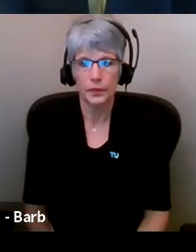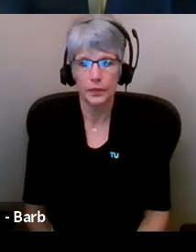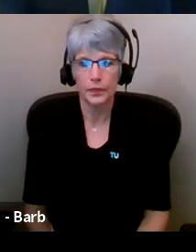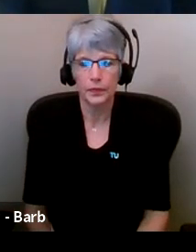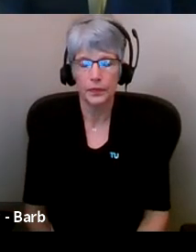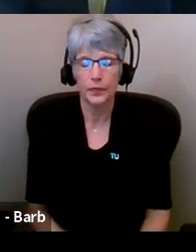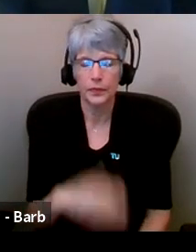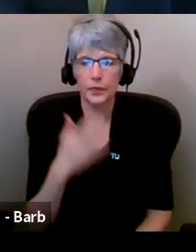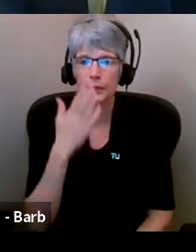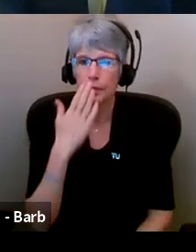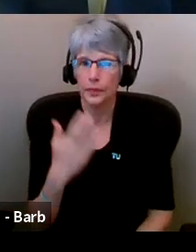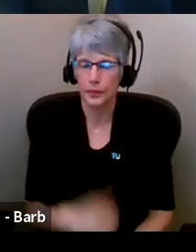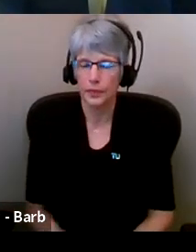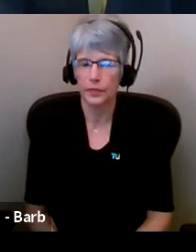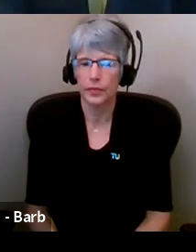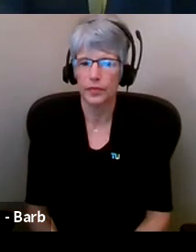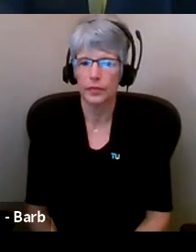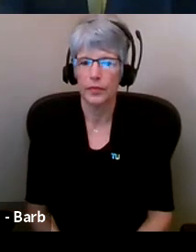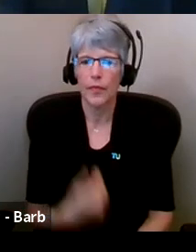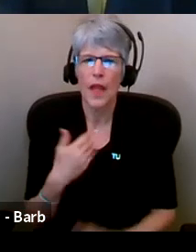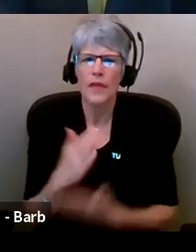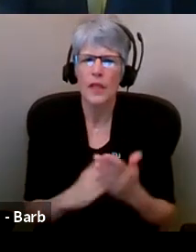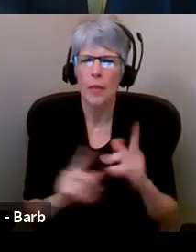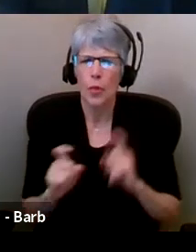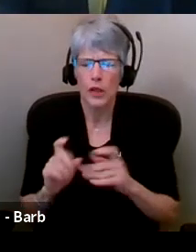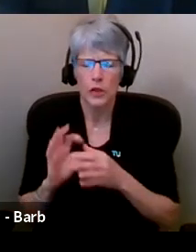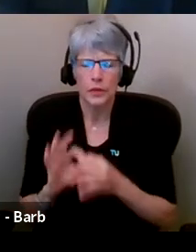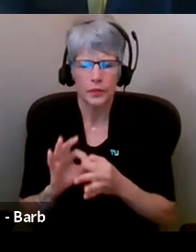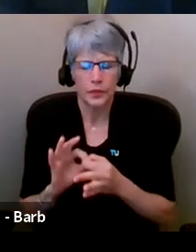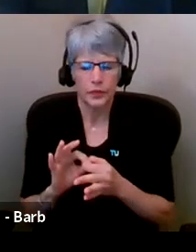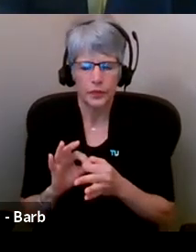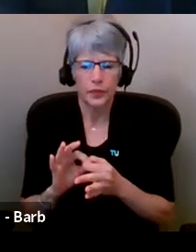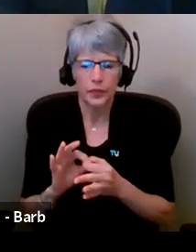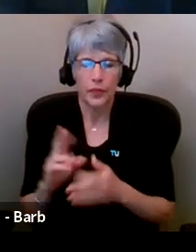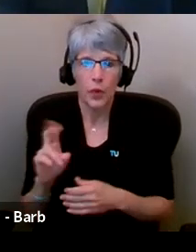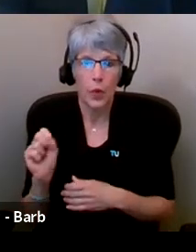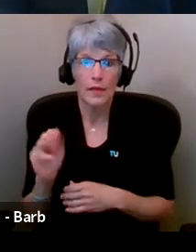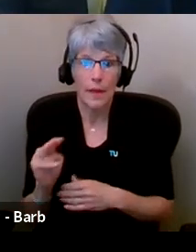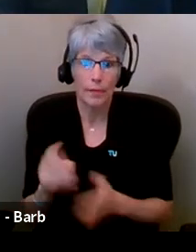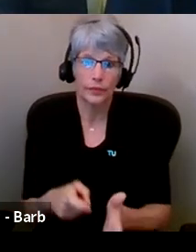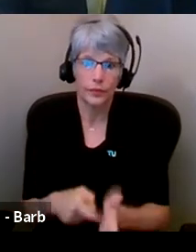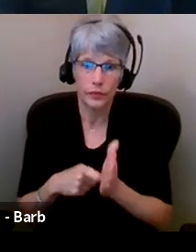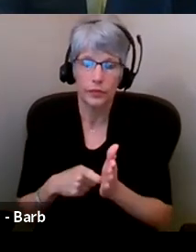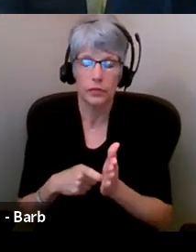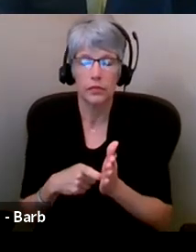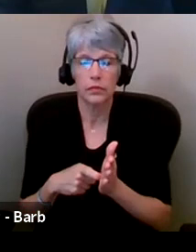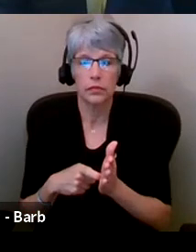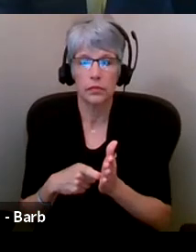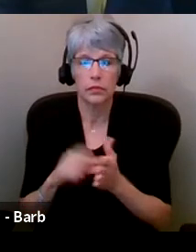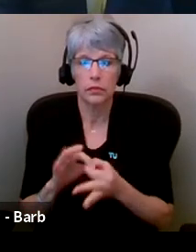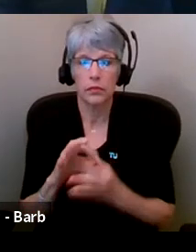Thank you. Have some questions coming in regards to the USM mandate about the